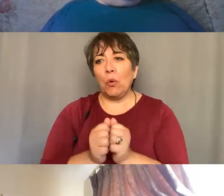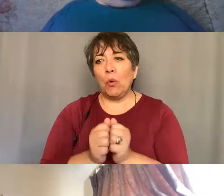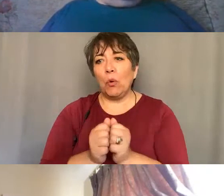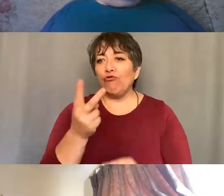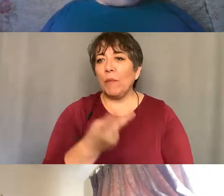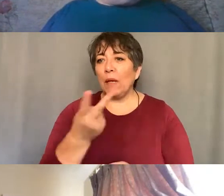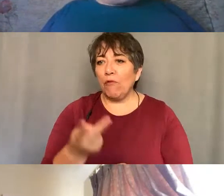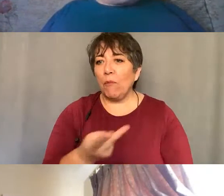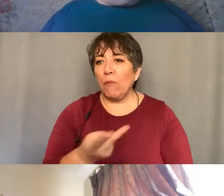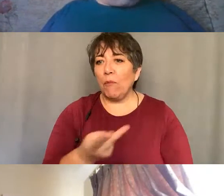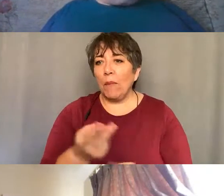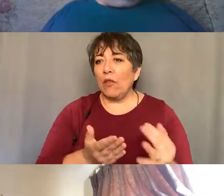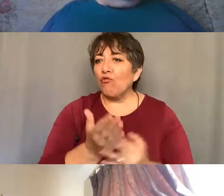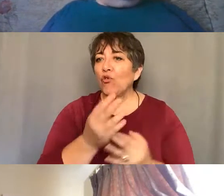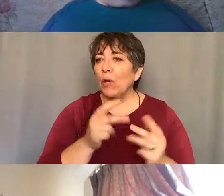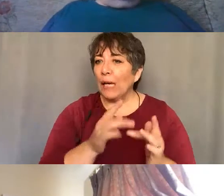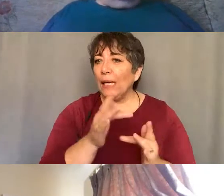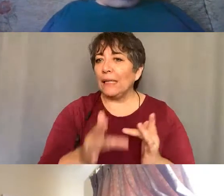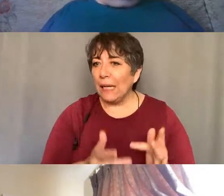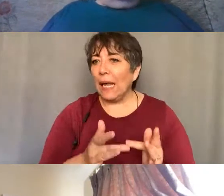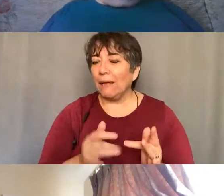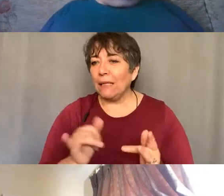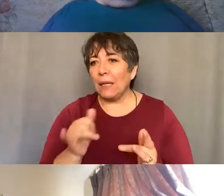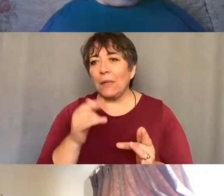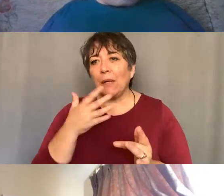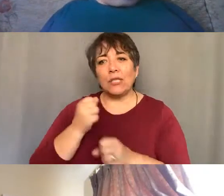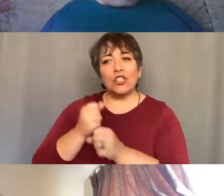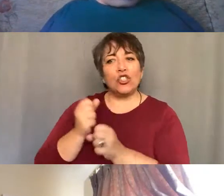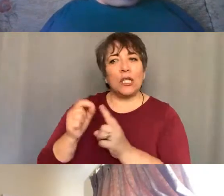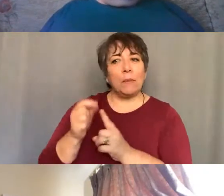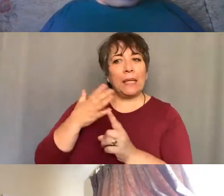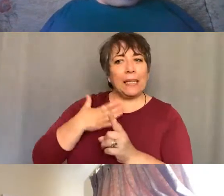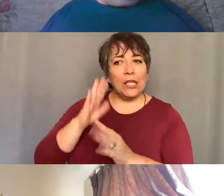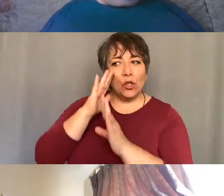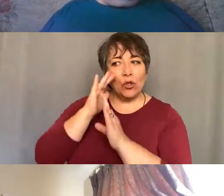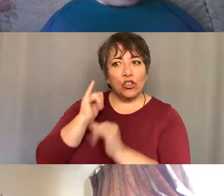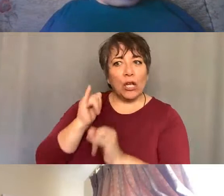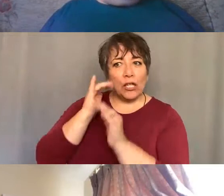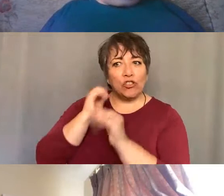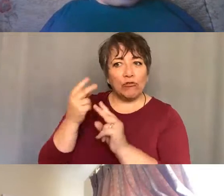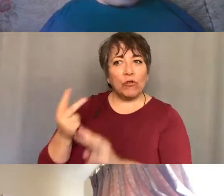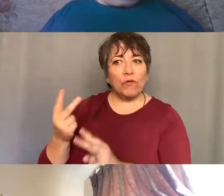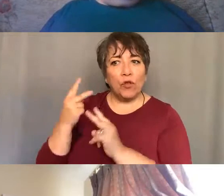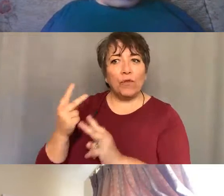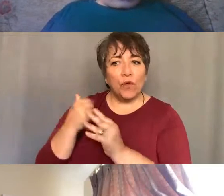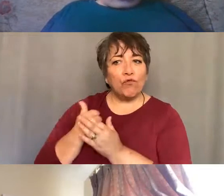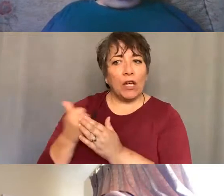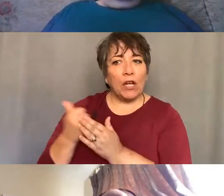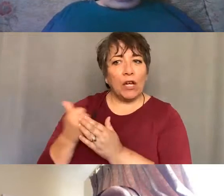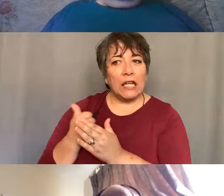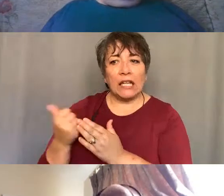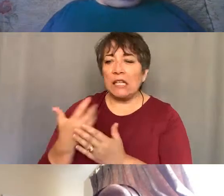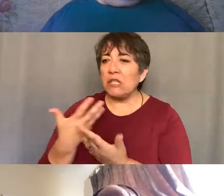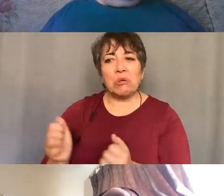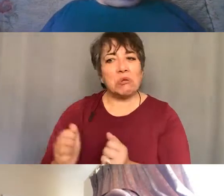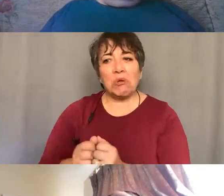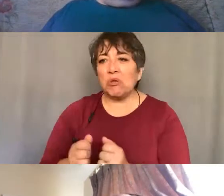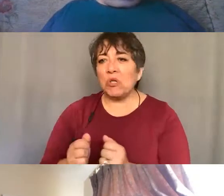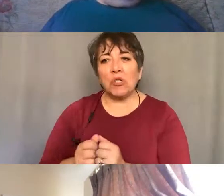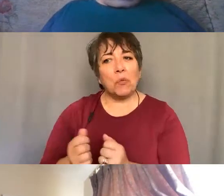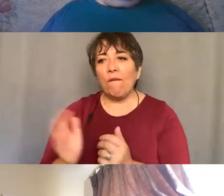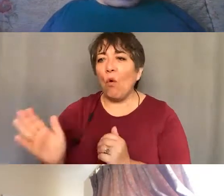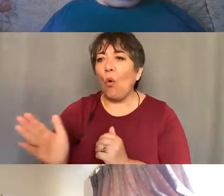really well for them, but it depends on your medicines and your situation and how stable you are with your clinical condition. But that is another option which doesn't rely